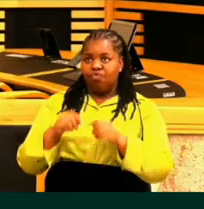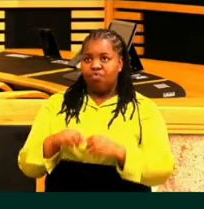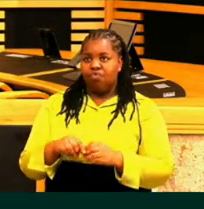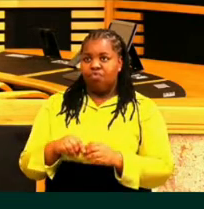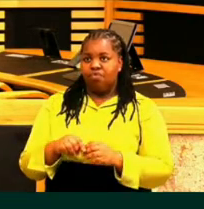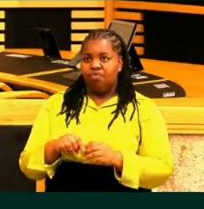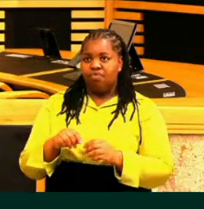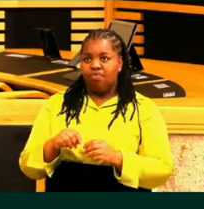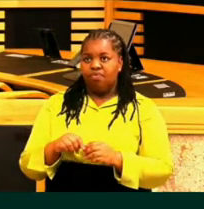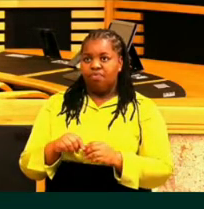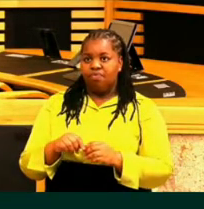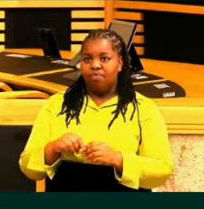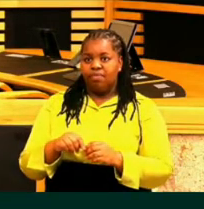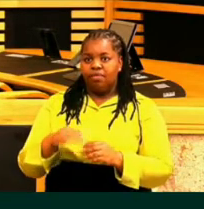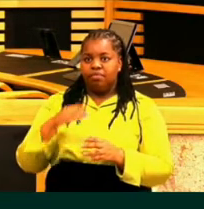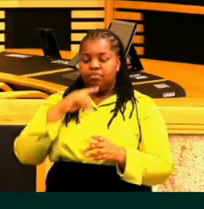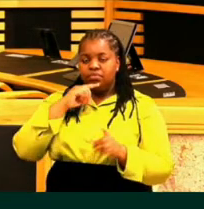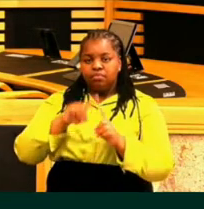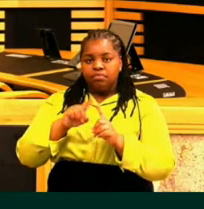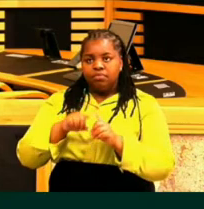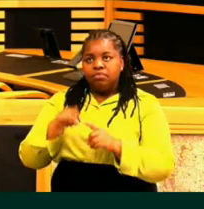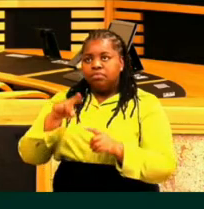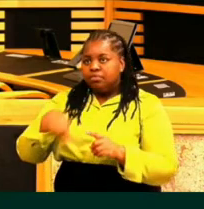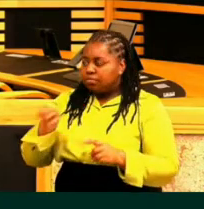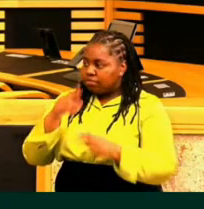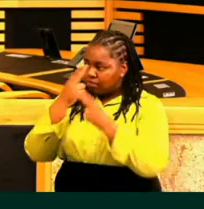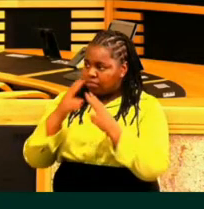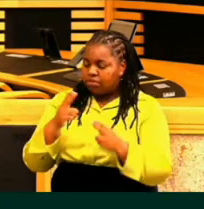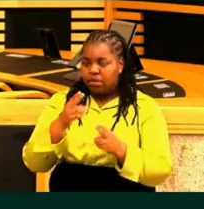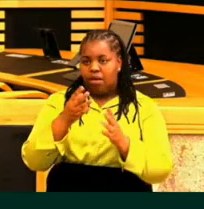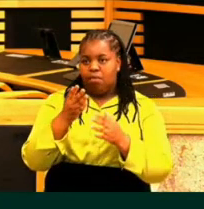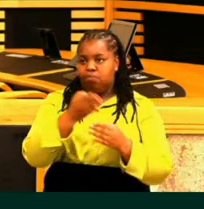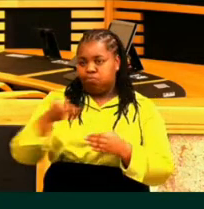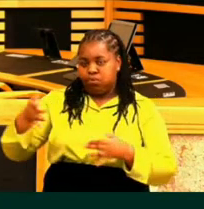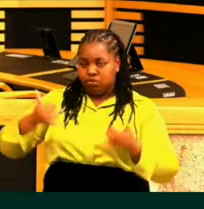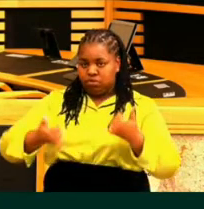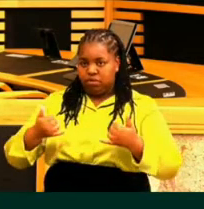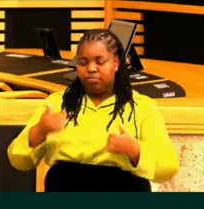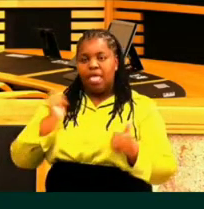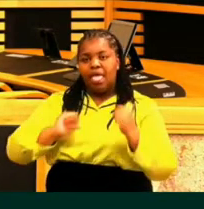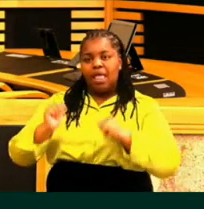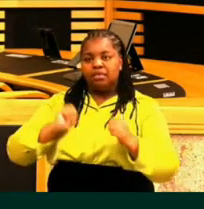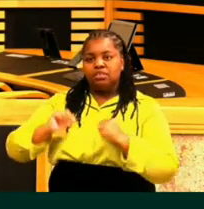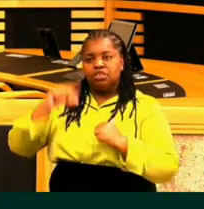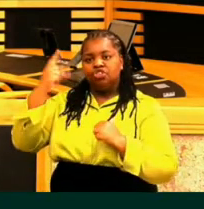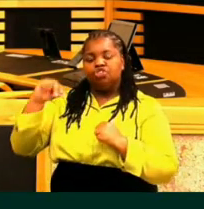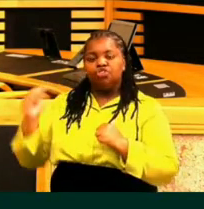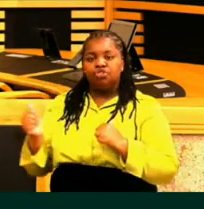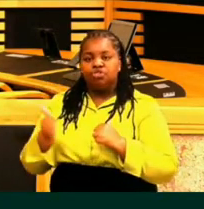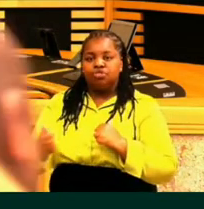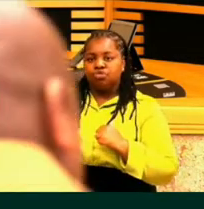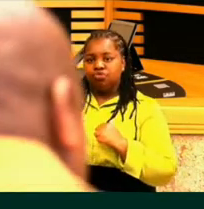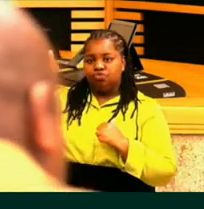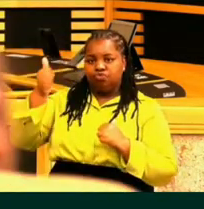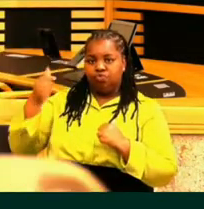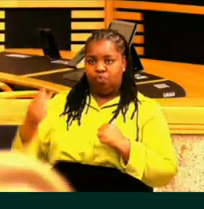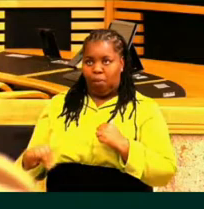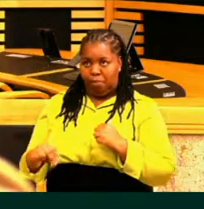represented at the legislature acting Chief whip of the provincial opposition